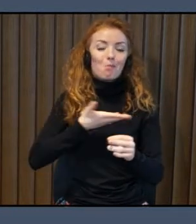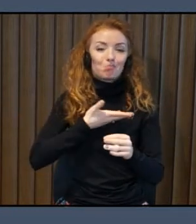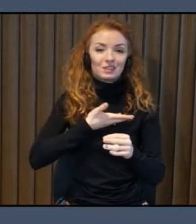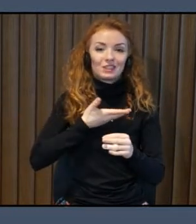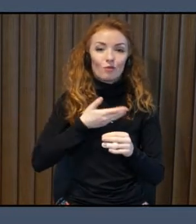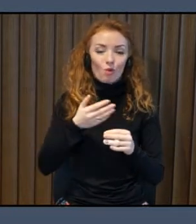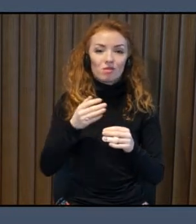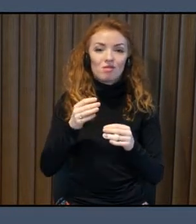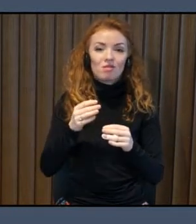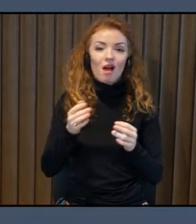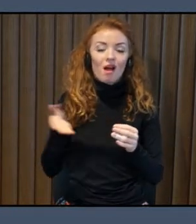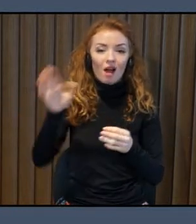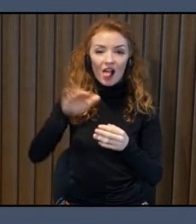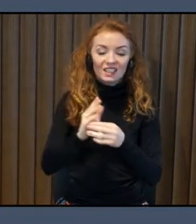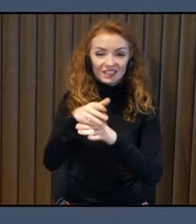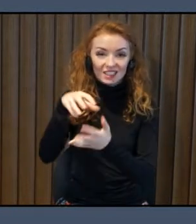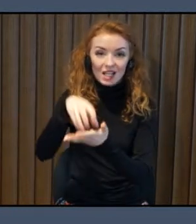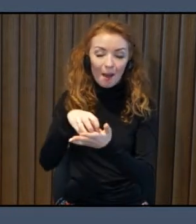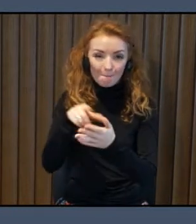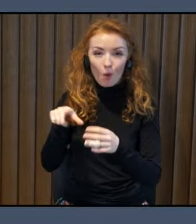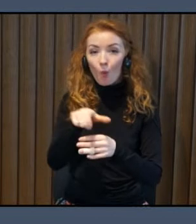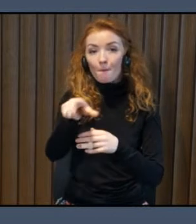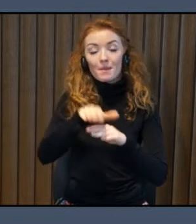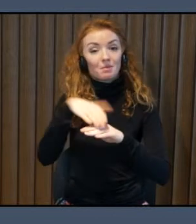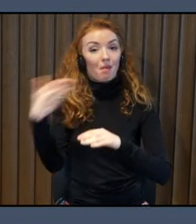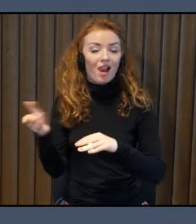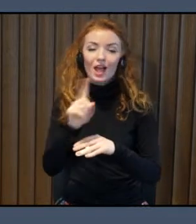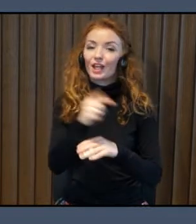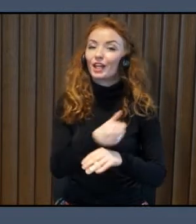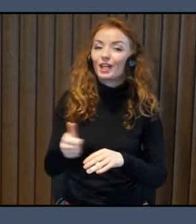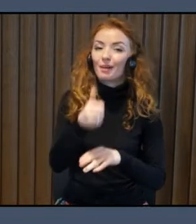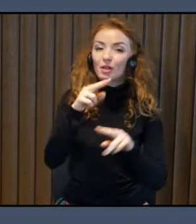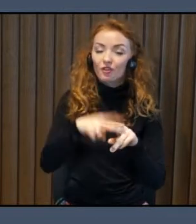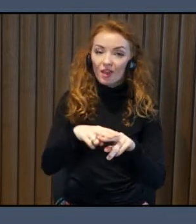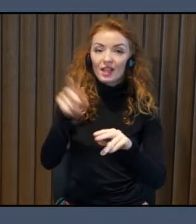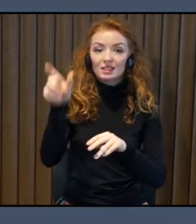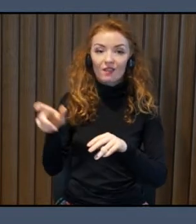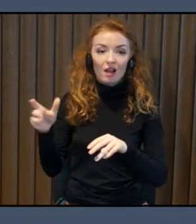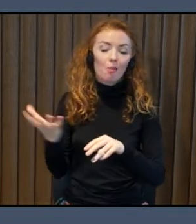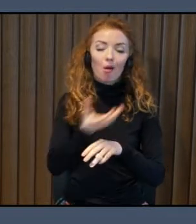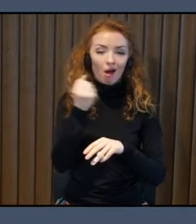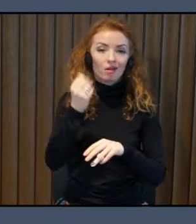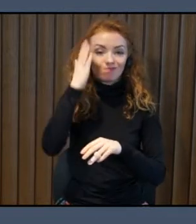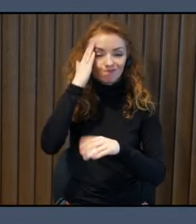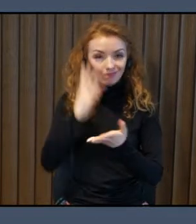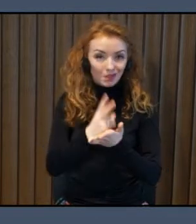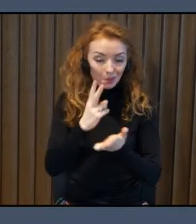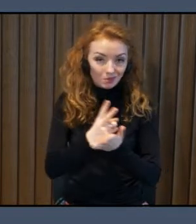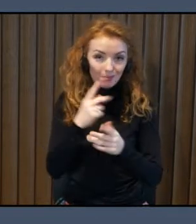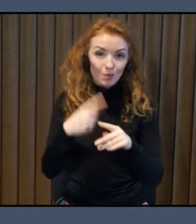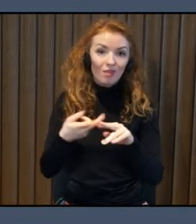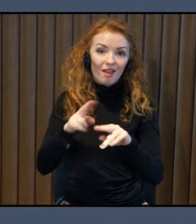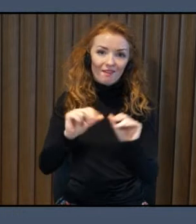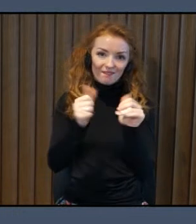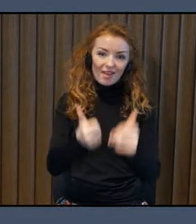Draudzības Street number 3 in Little Kaunsiems village on the riverbank of Lielupem